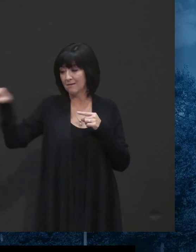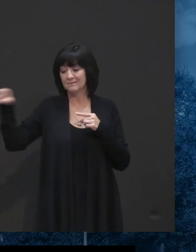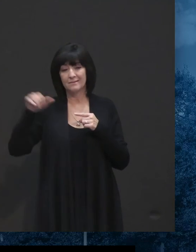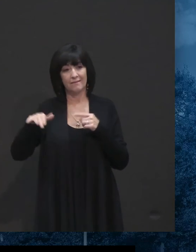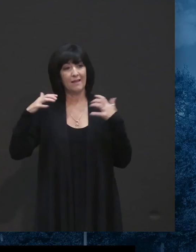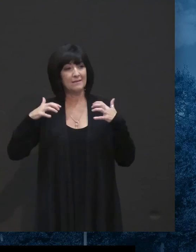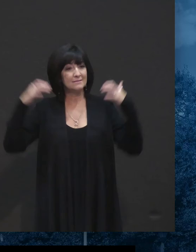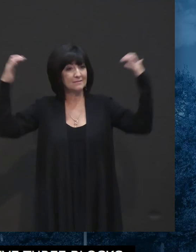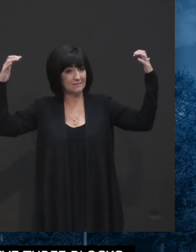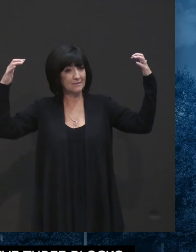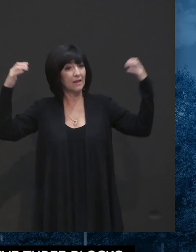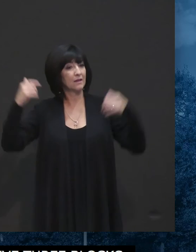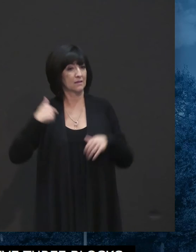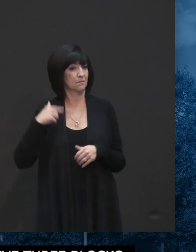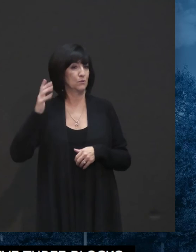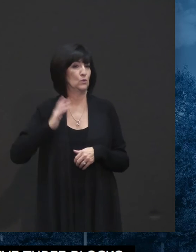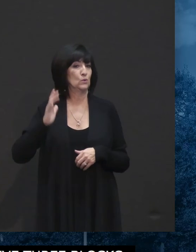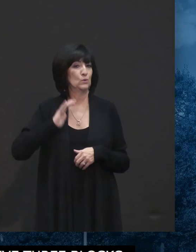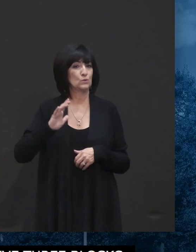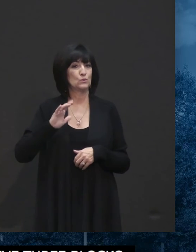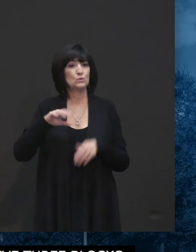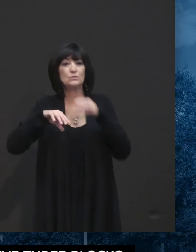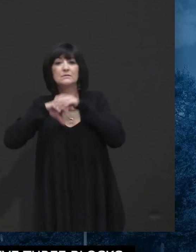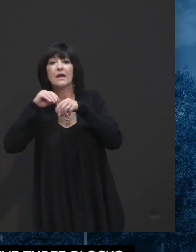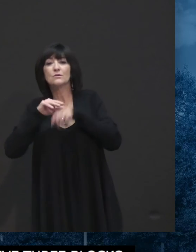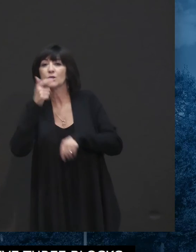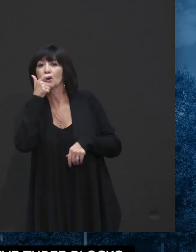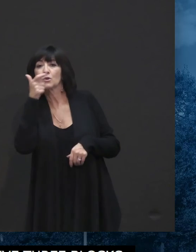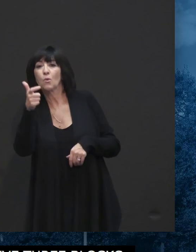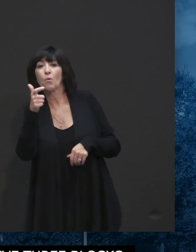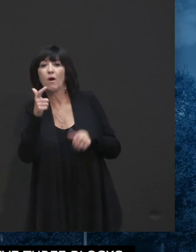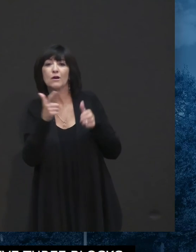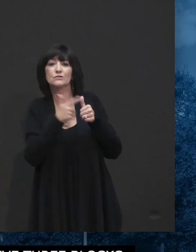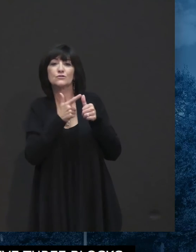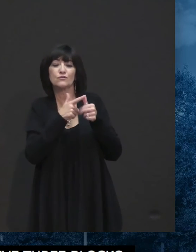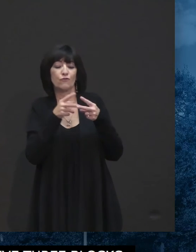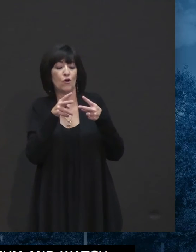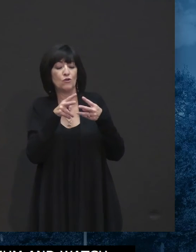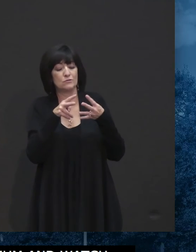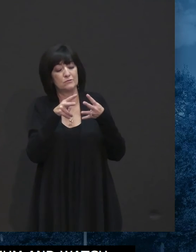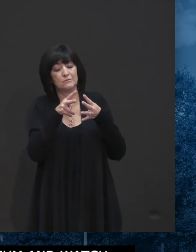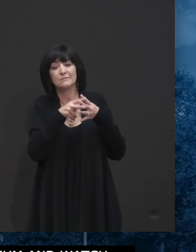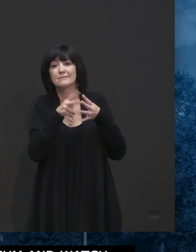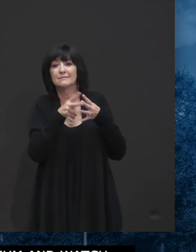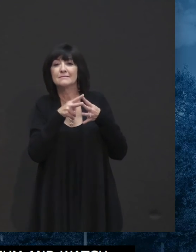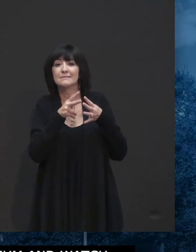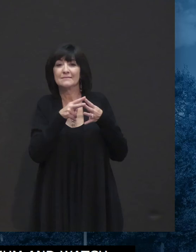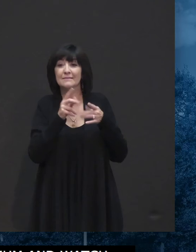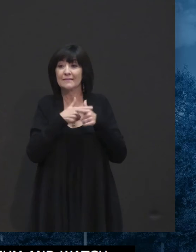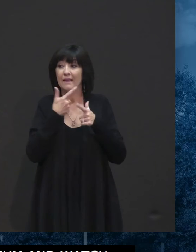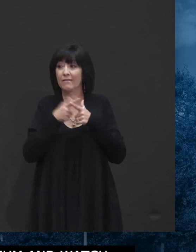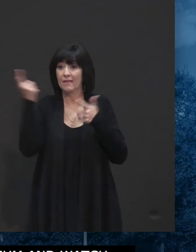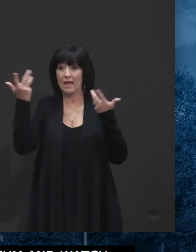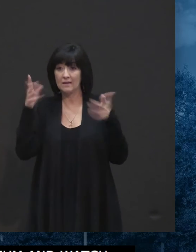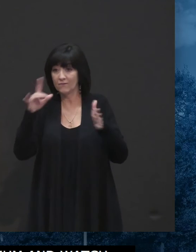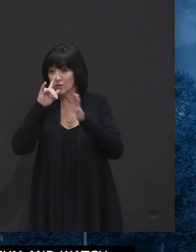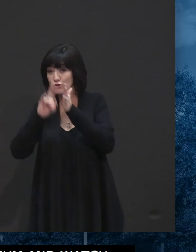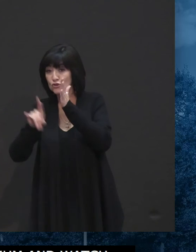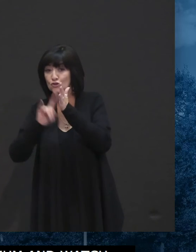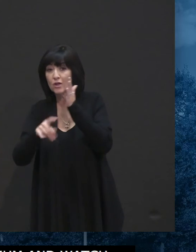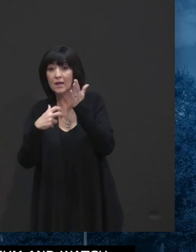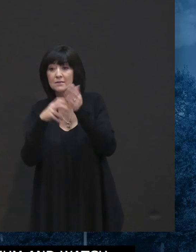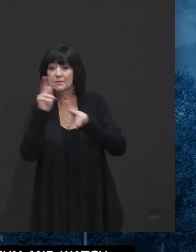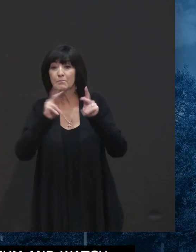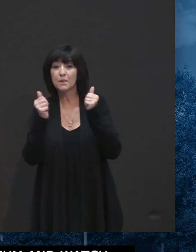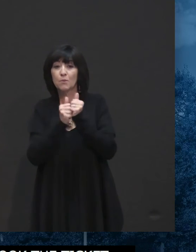and watch the first half outside of the fence, and then when they took the ticket takers away, I would go inside and watch the